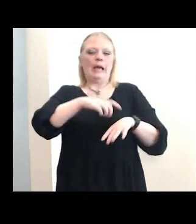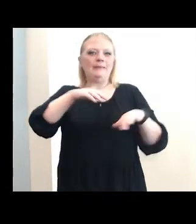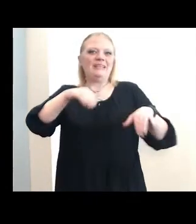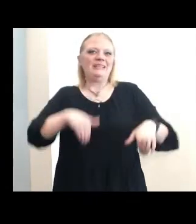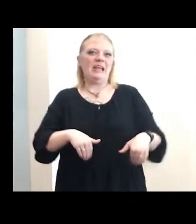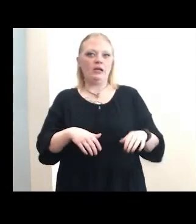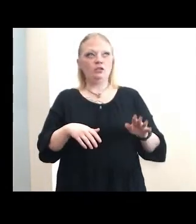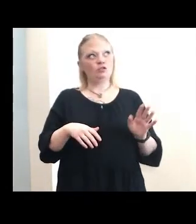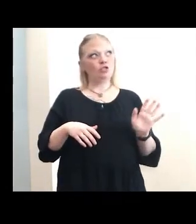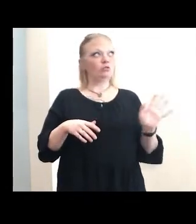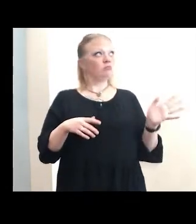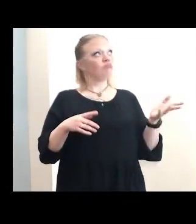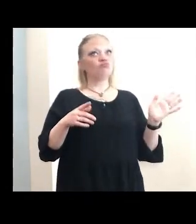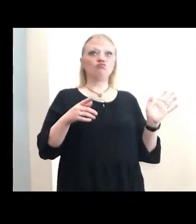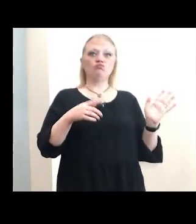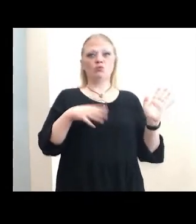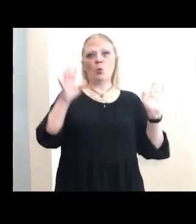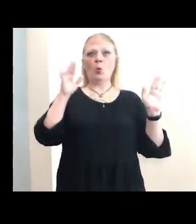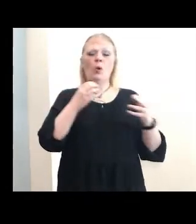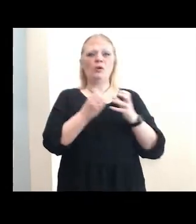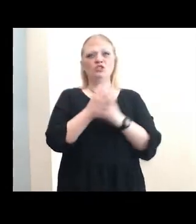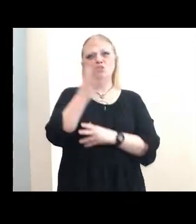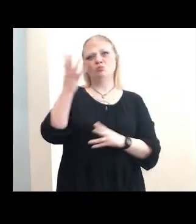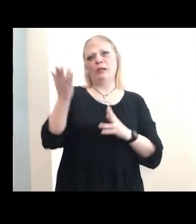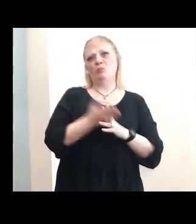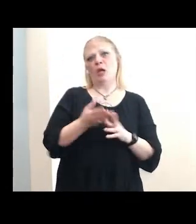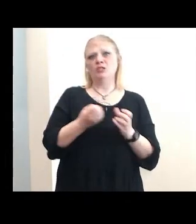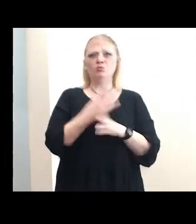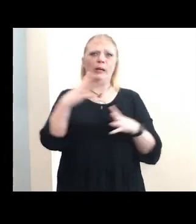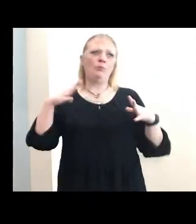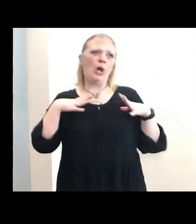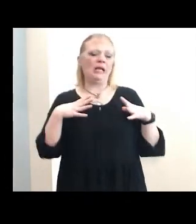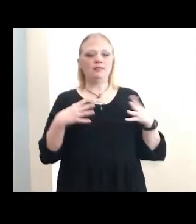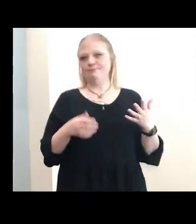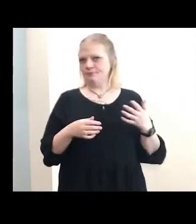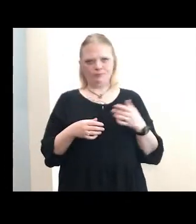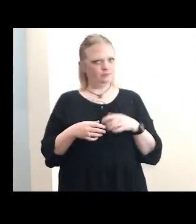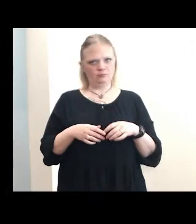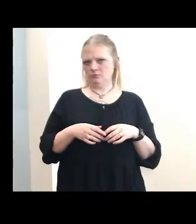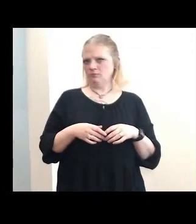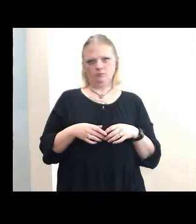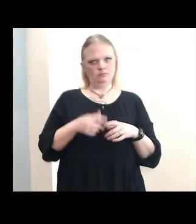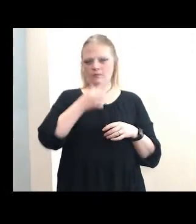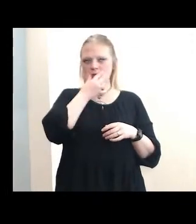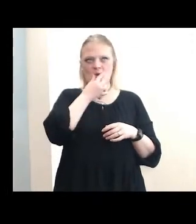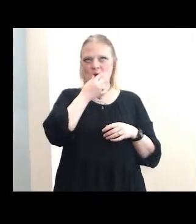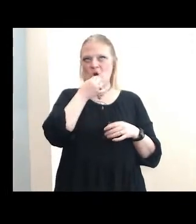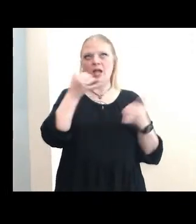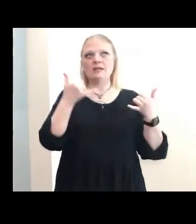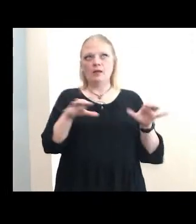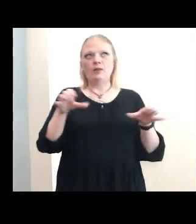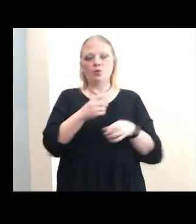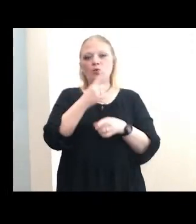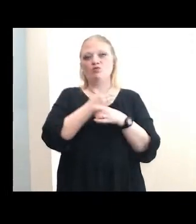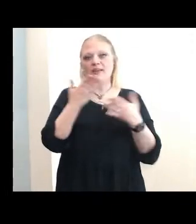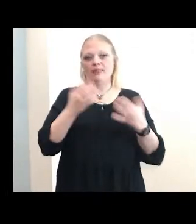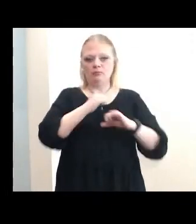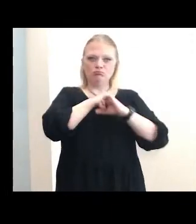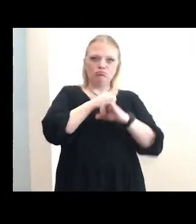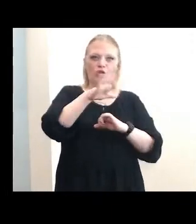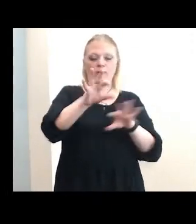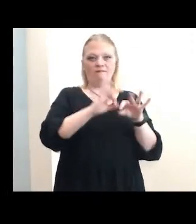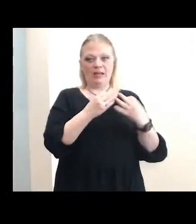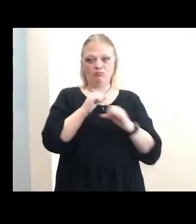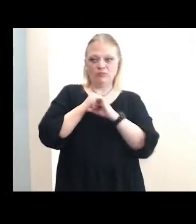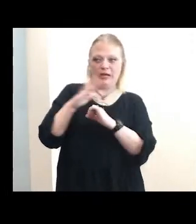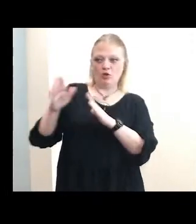things like, hey, let's go to spring break. No, it's time to still do the right thing to protect your family, to protect